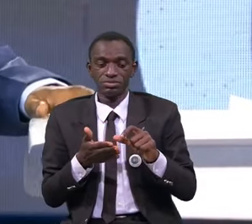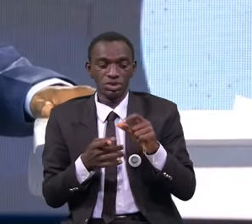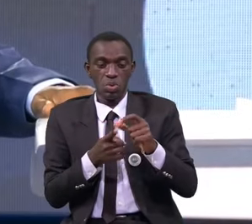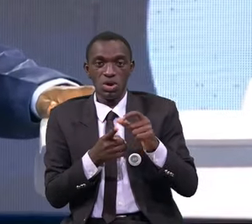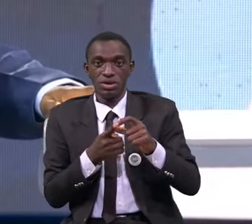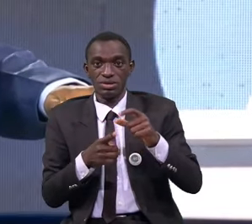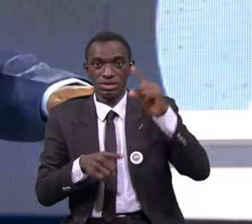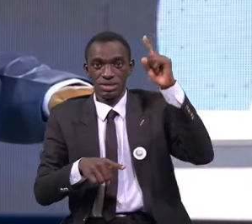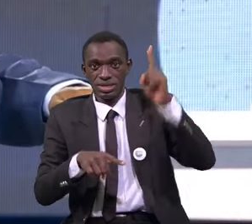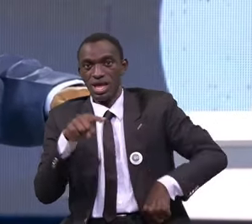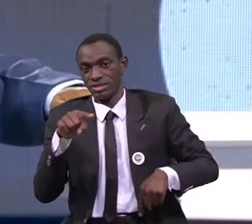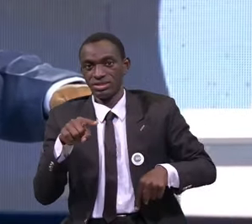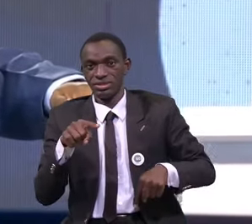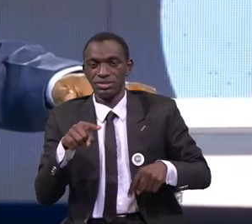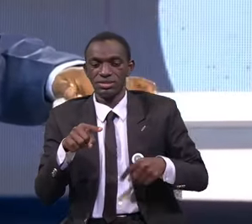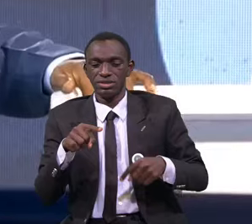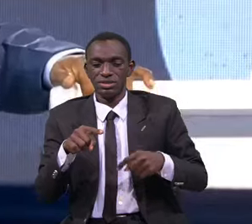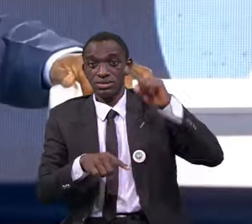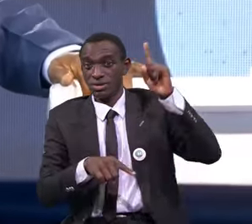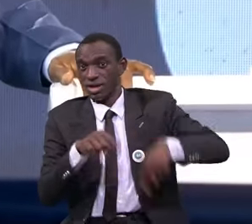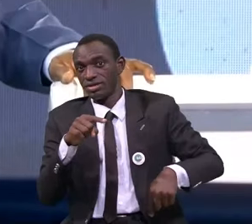Cannot. Cannot.